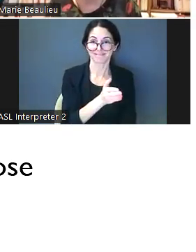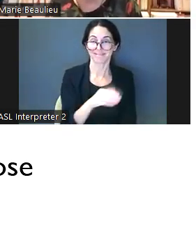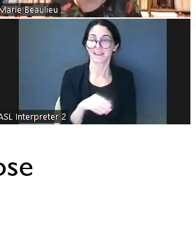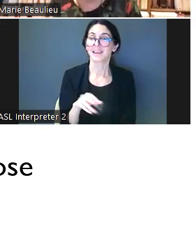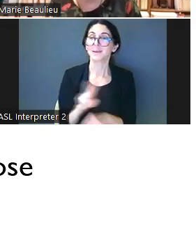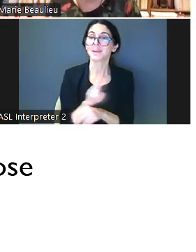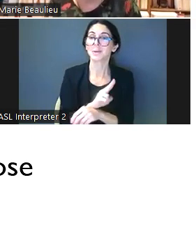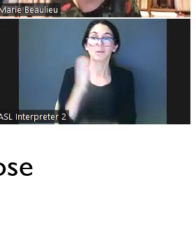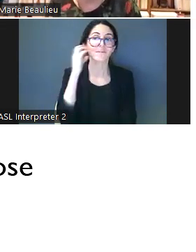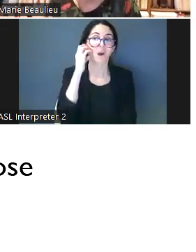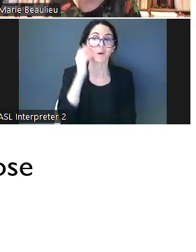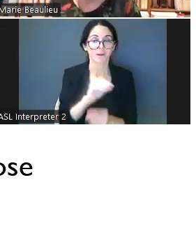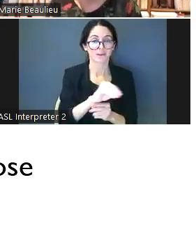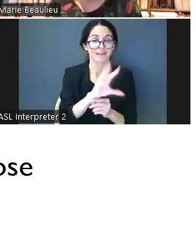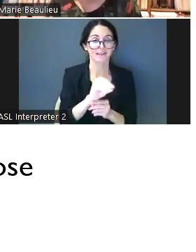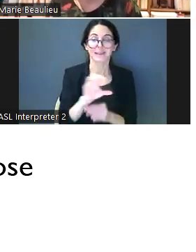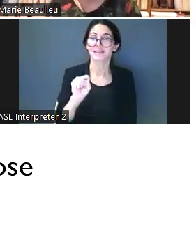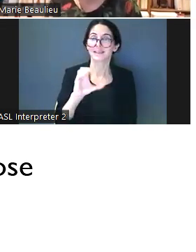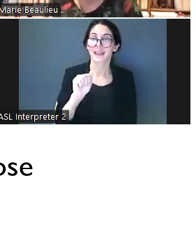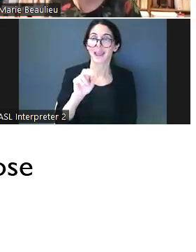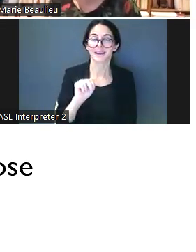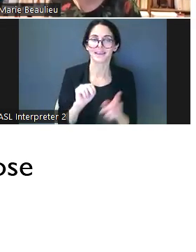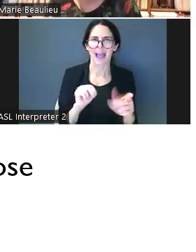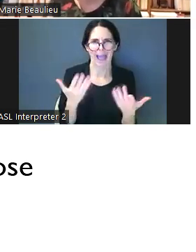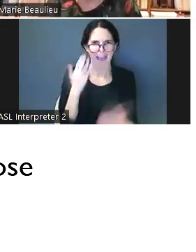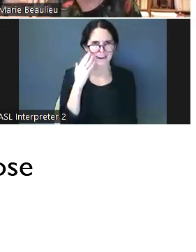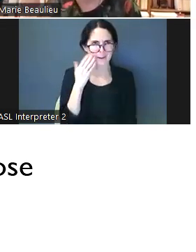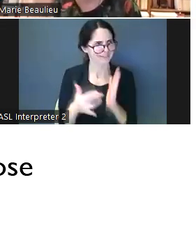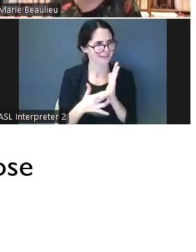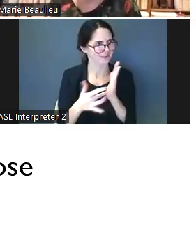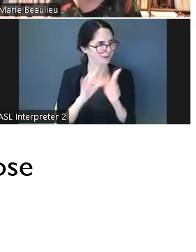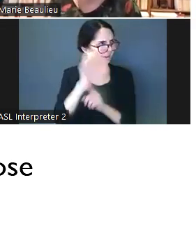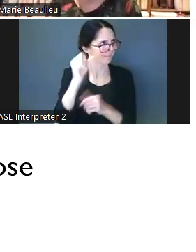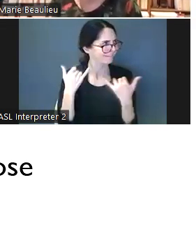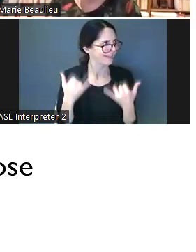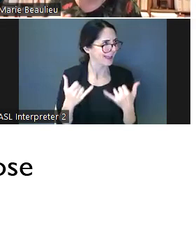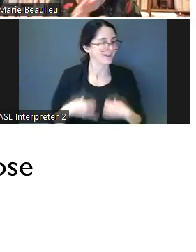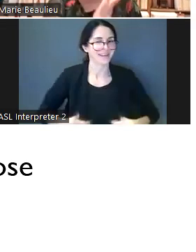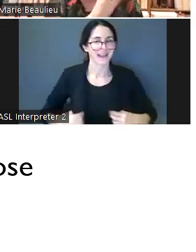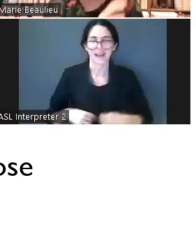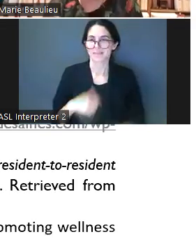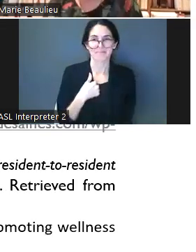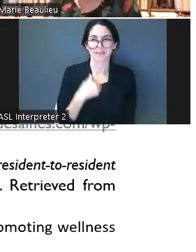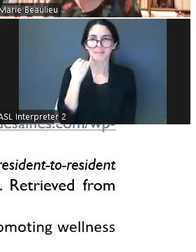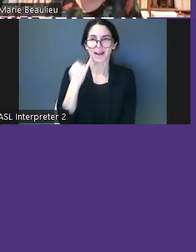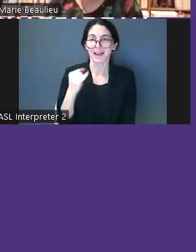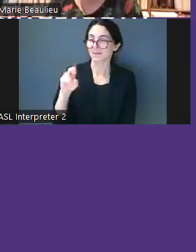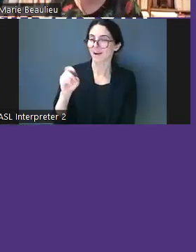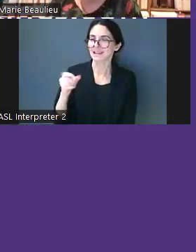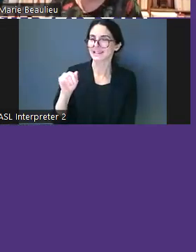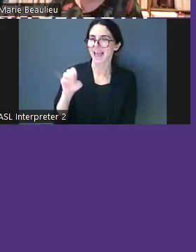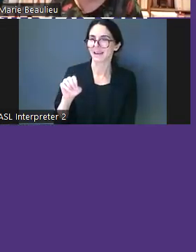phone. So this is new ways of doing things. And I must say this was the idea of Roxanne, because I'm not used to work with